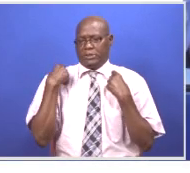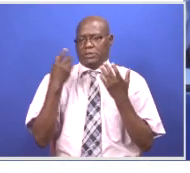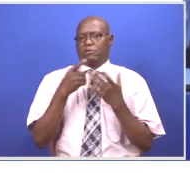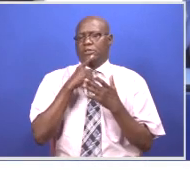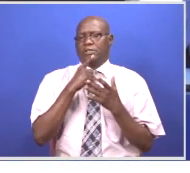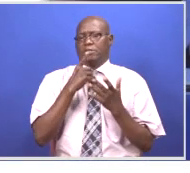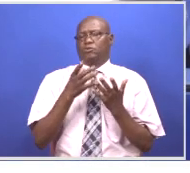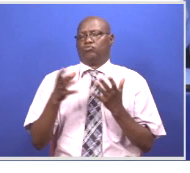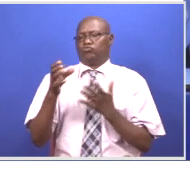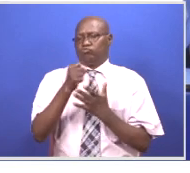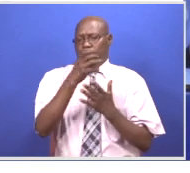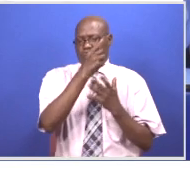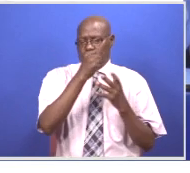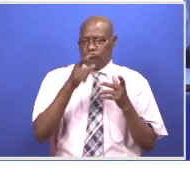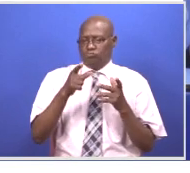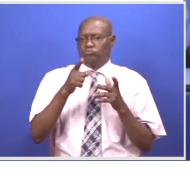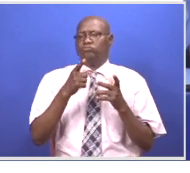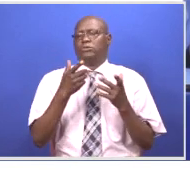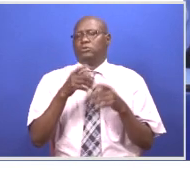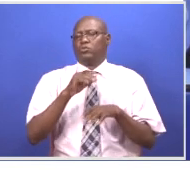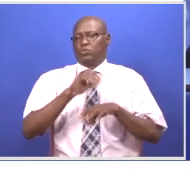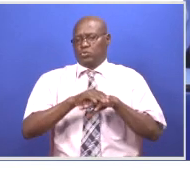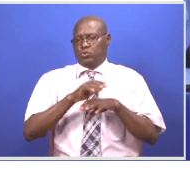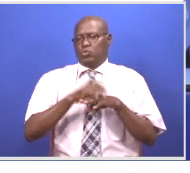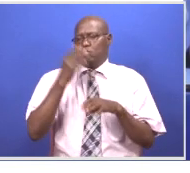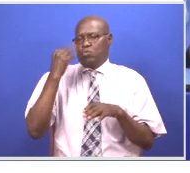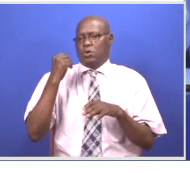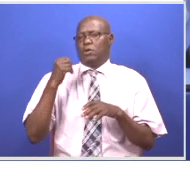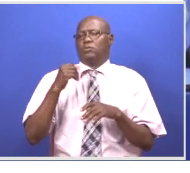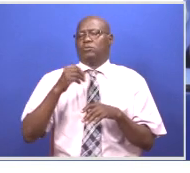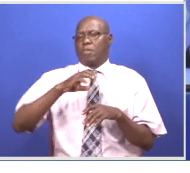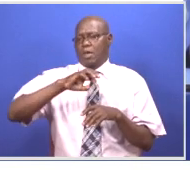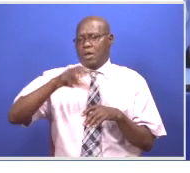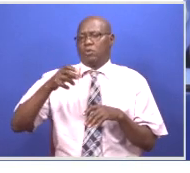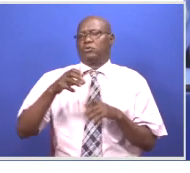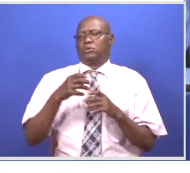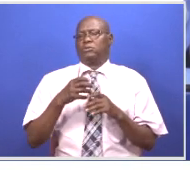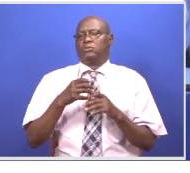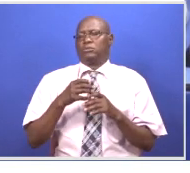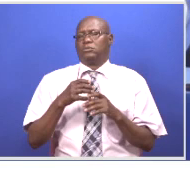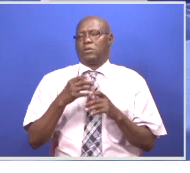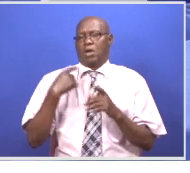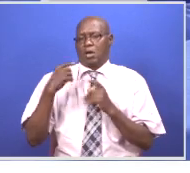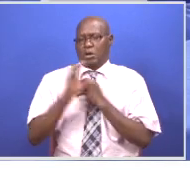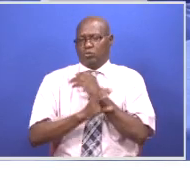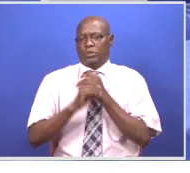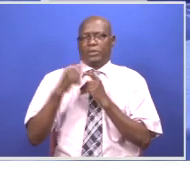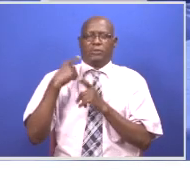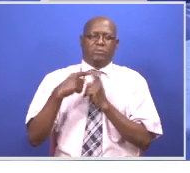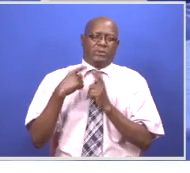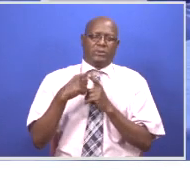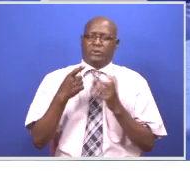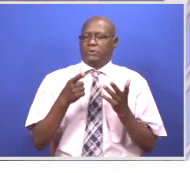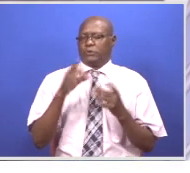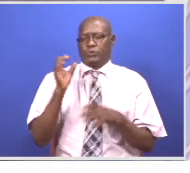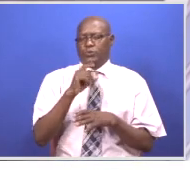crackdown is timely as the country traditionally experiences a surge in consumption of illicit alcohol and drugs during the festive